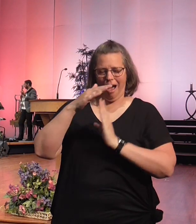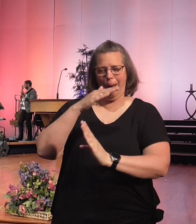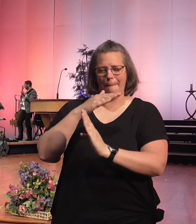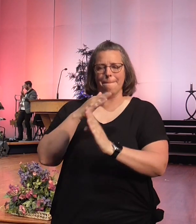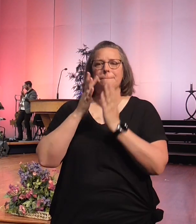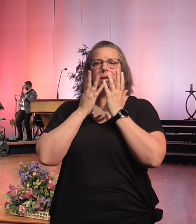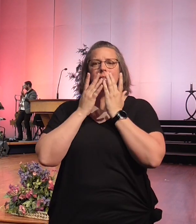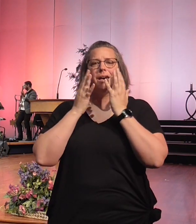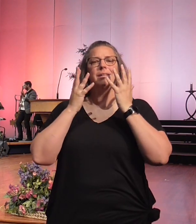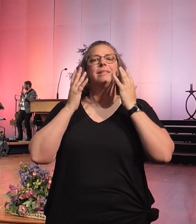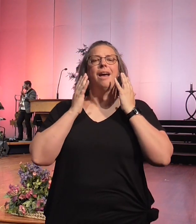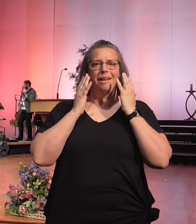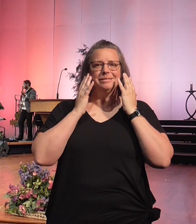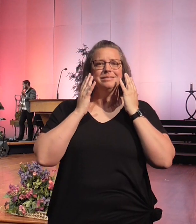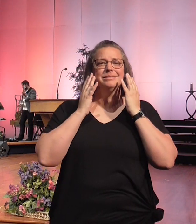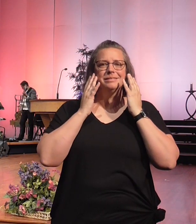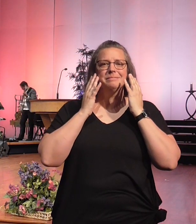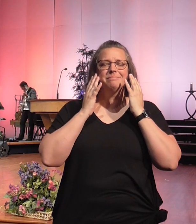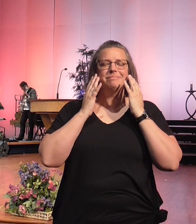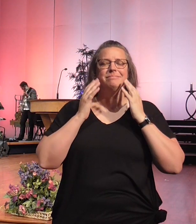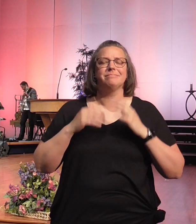and kind.